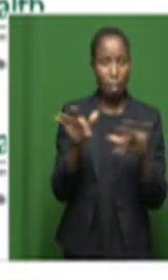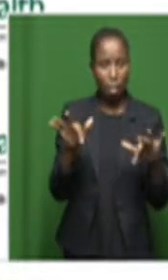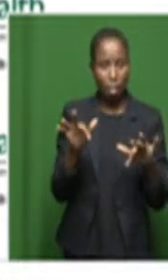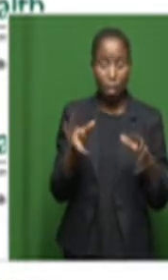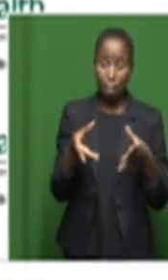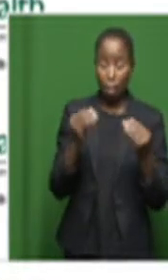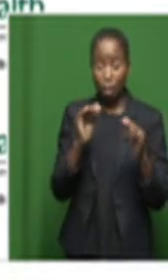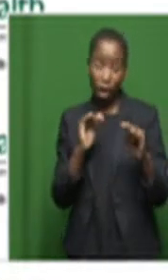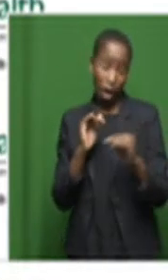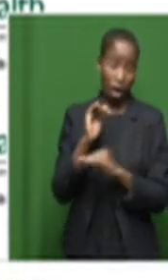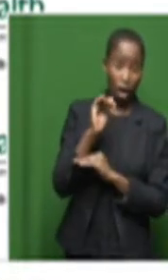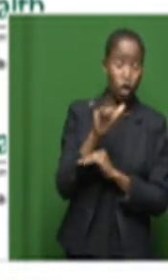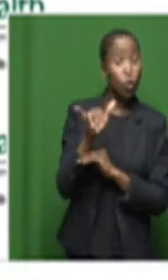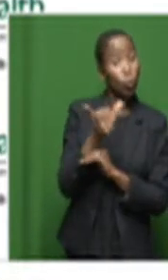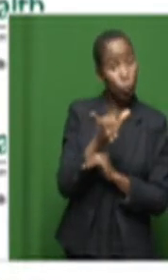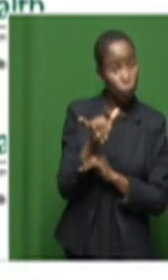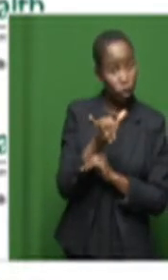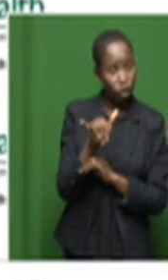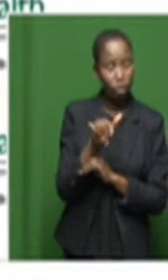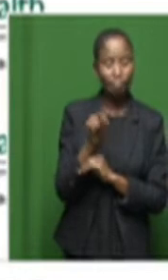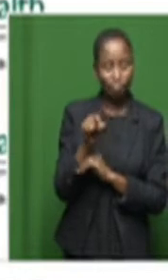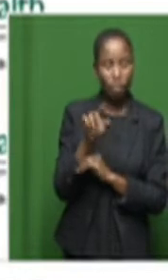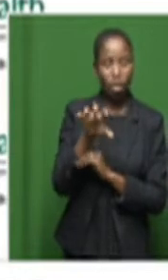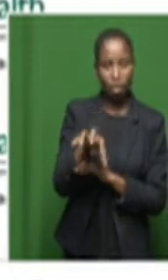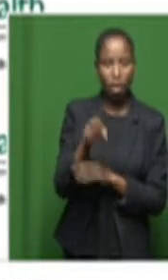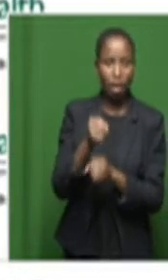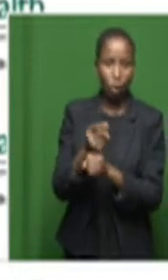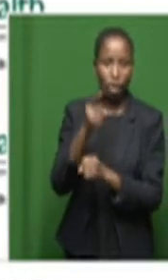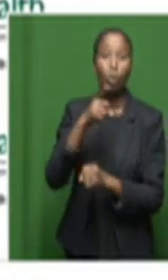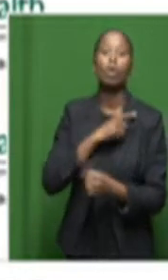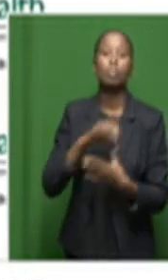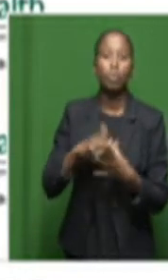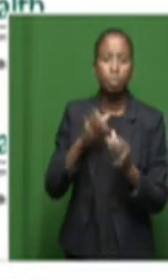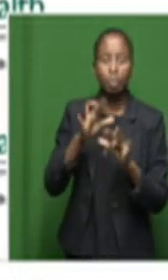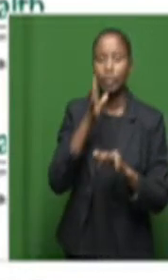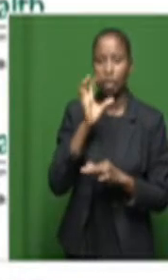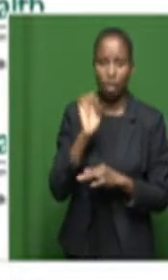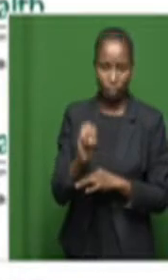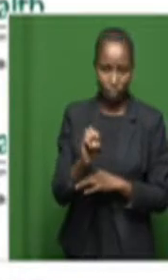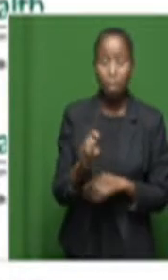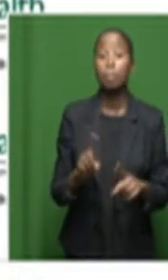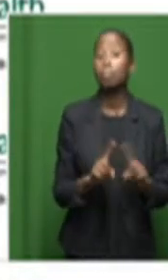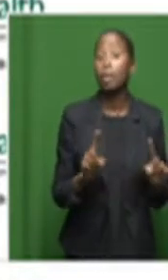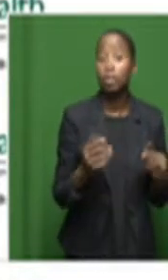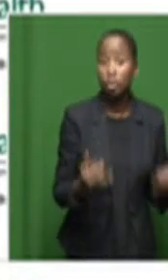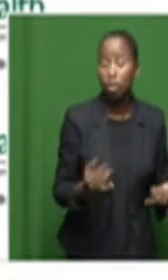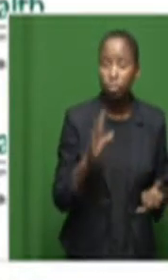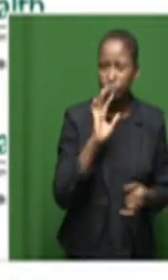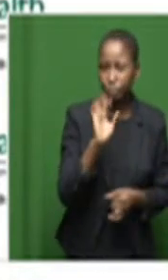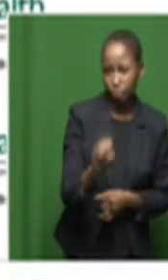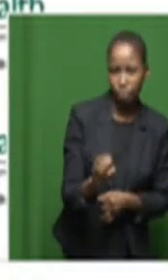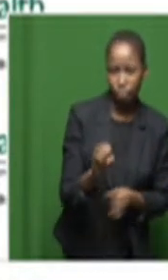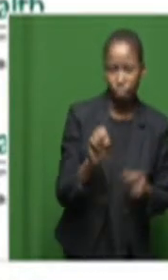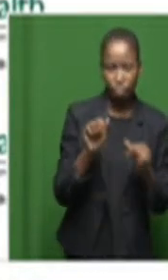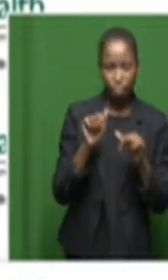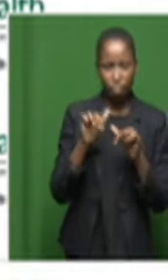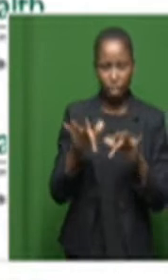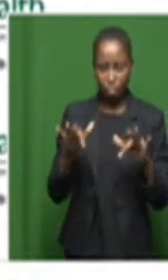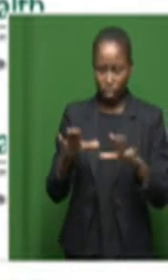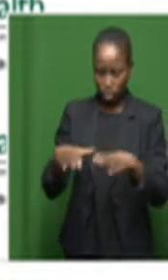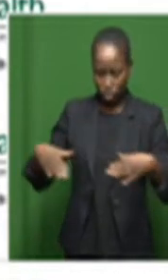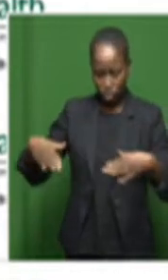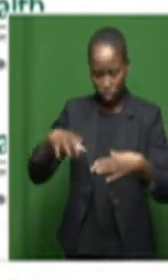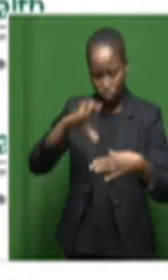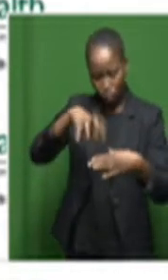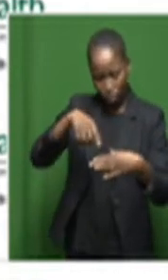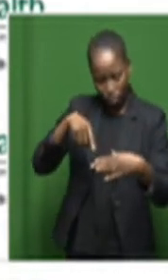highest percentage, because it's one thing to have absolute numbers, but the question is how much of the population of that particular